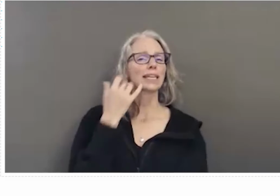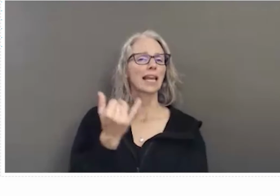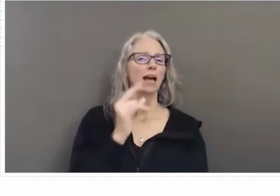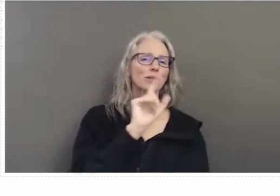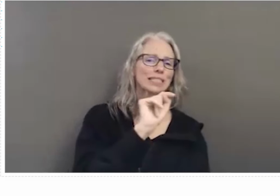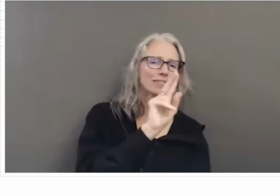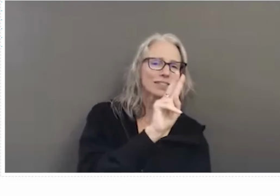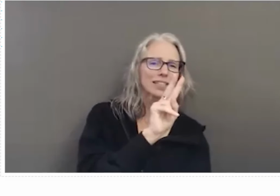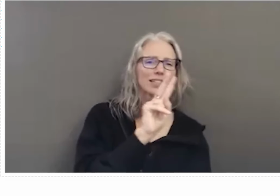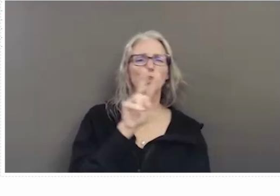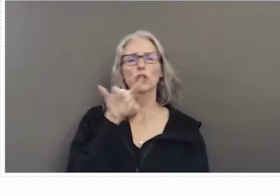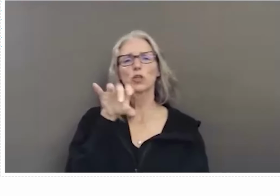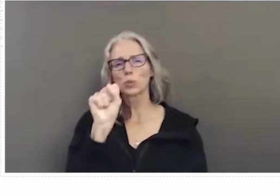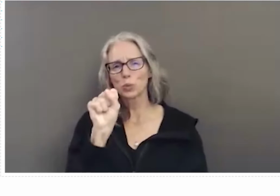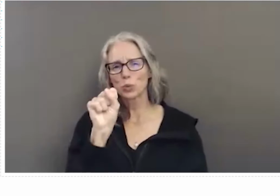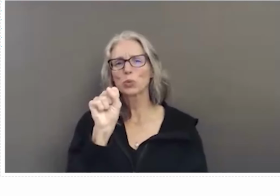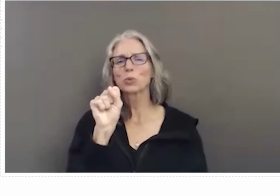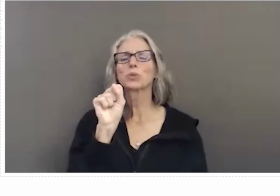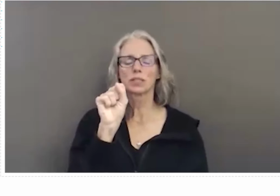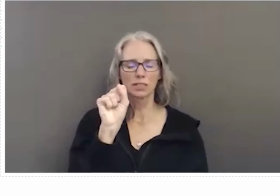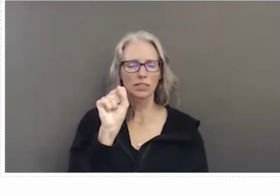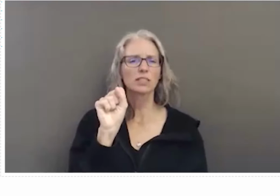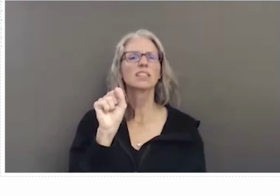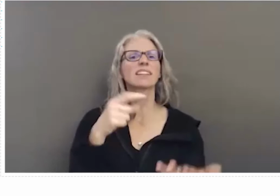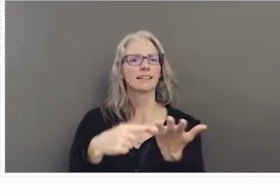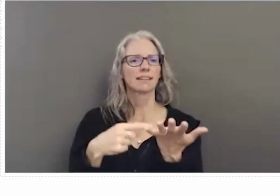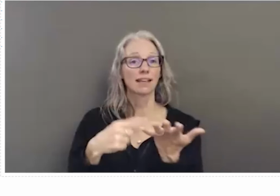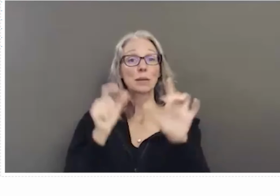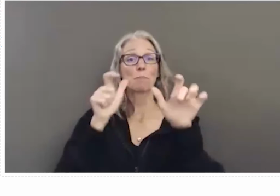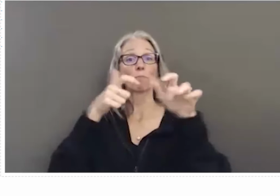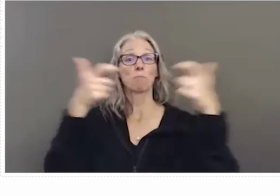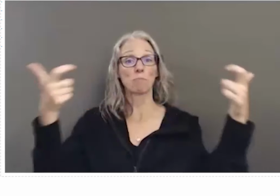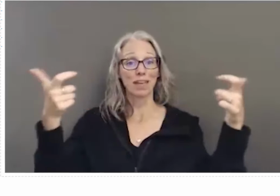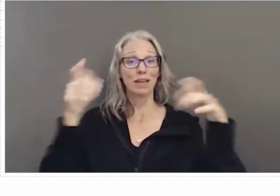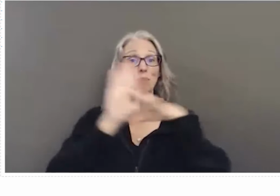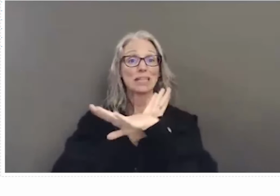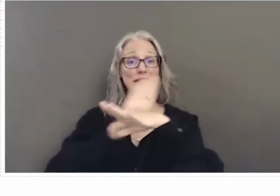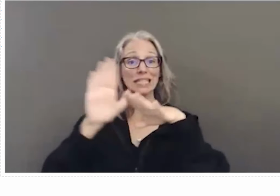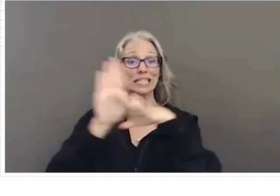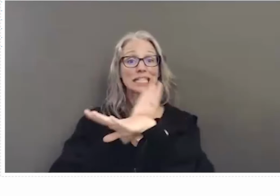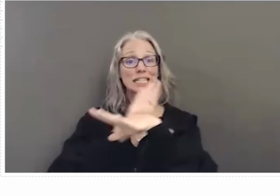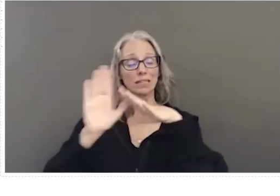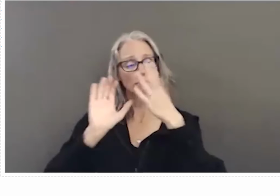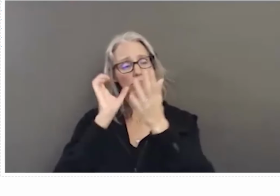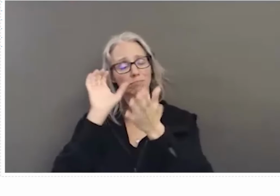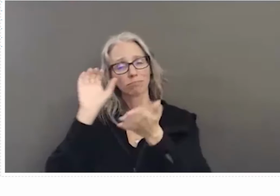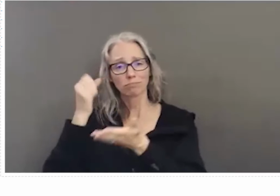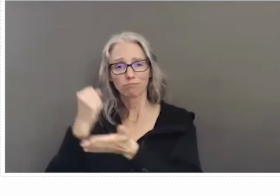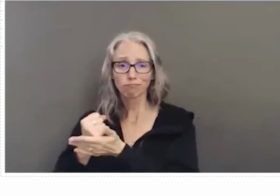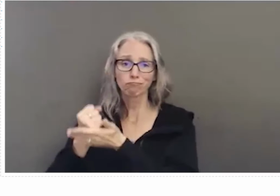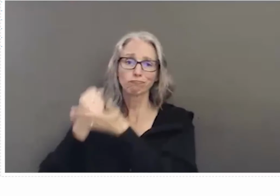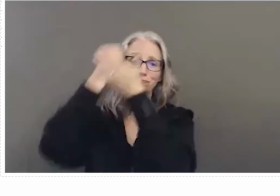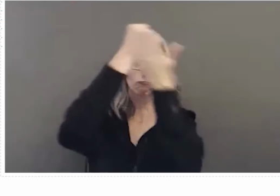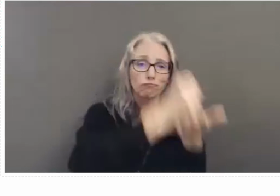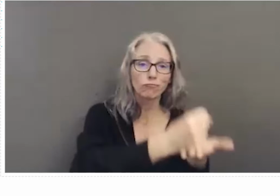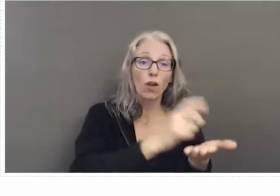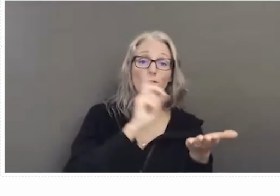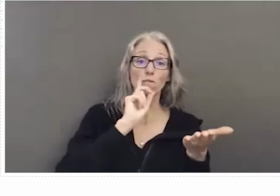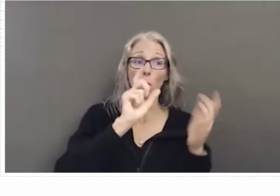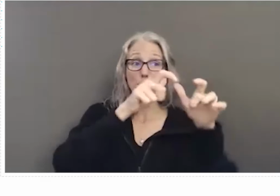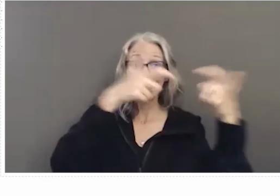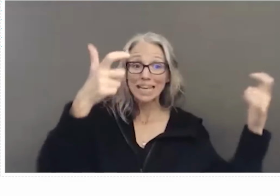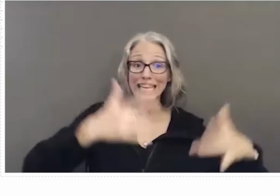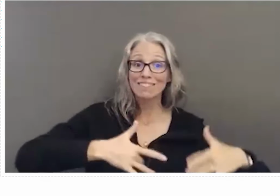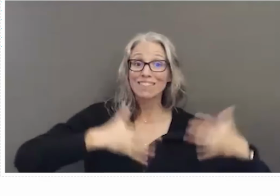away from some high-profile festivals and events. And sometimes that's due to a misalignment of values. So, from